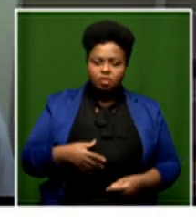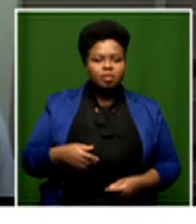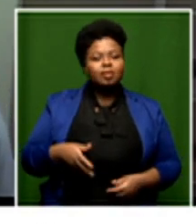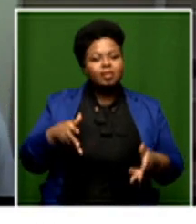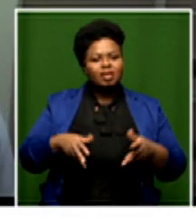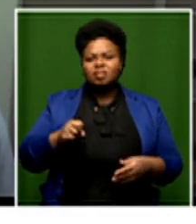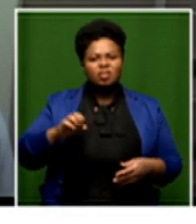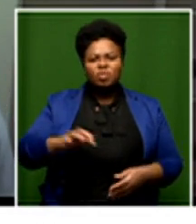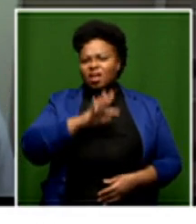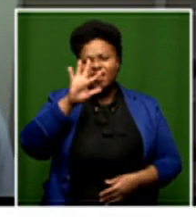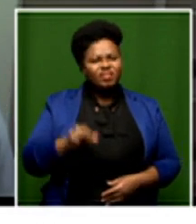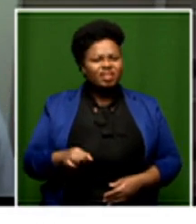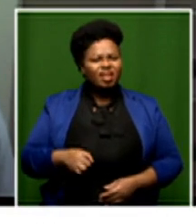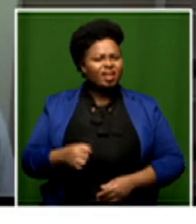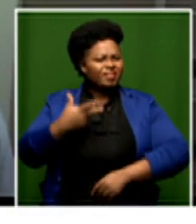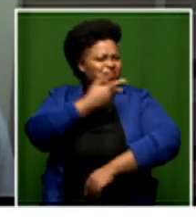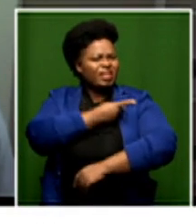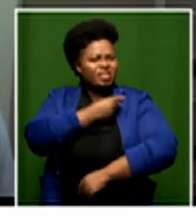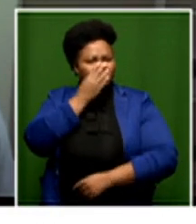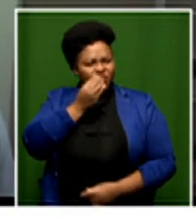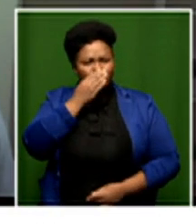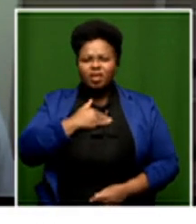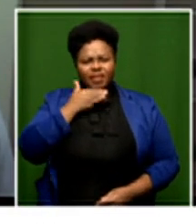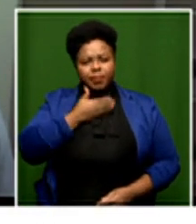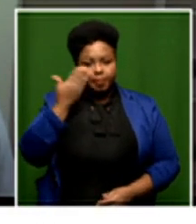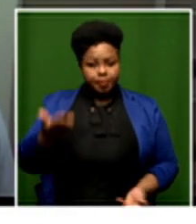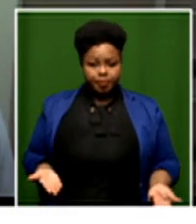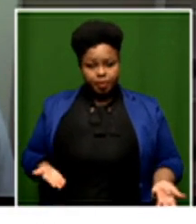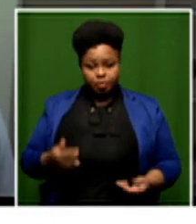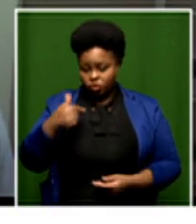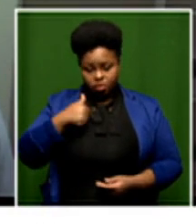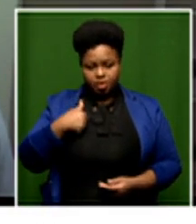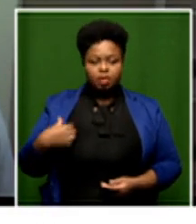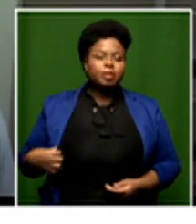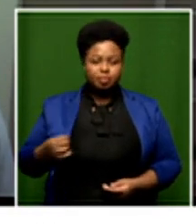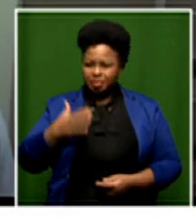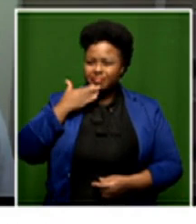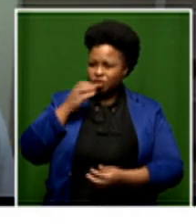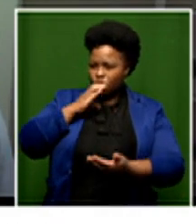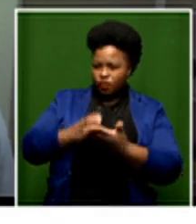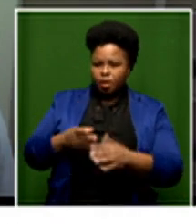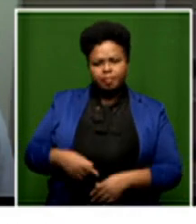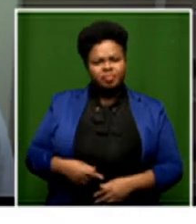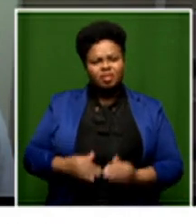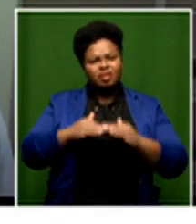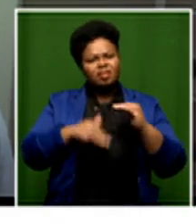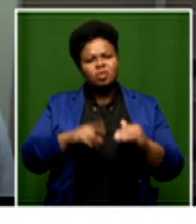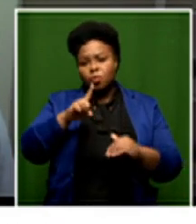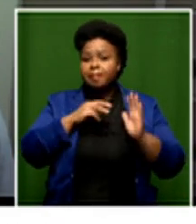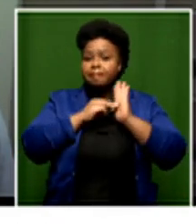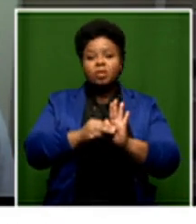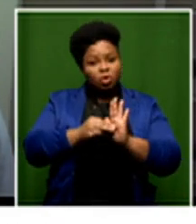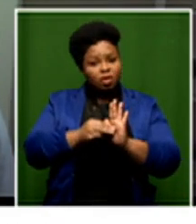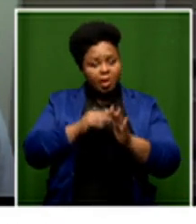Africa doesn't receive a lot of these vaccines. I mean, we receive, the number I have in front of me, and I need you to confirm it, fewer than 1 million